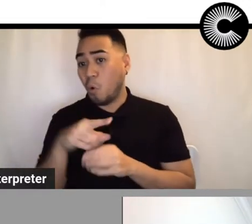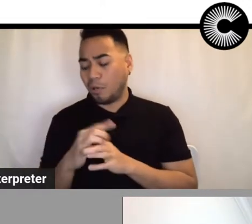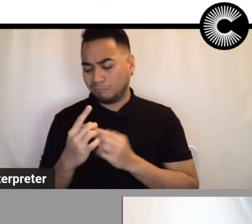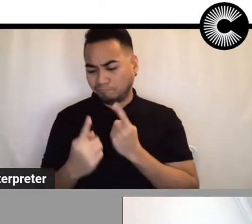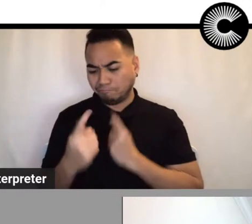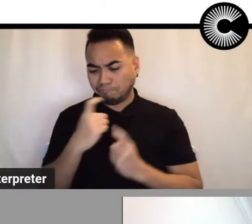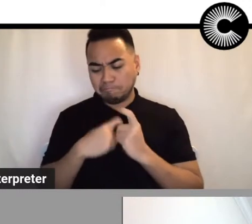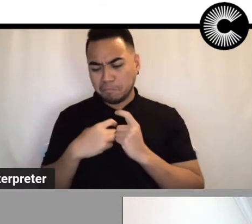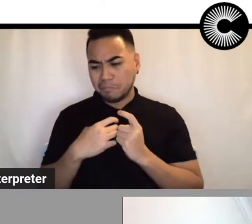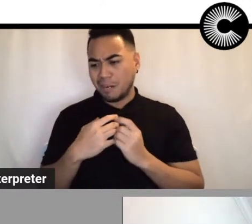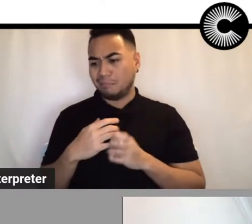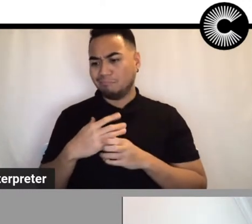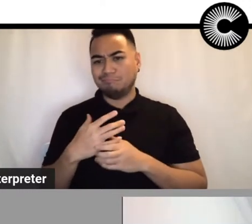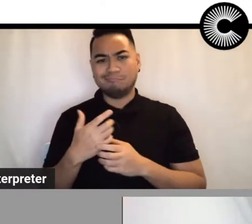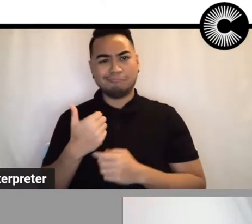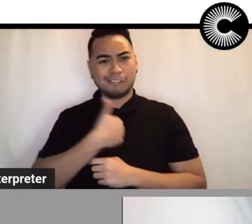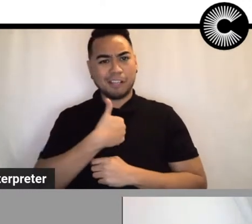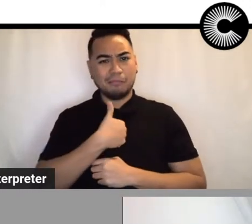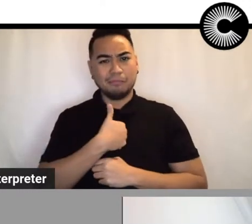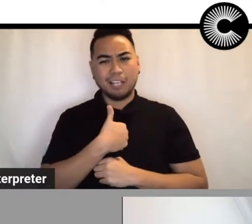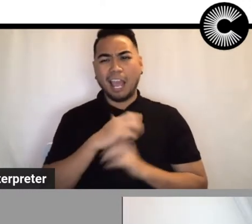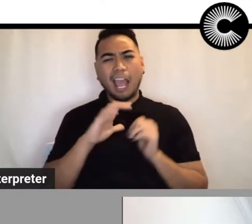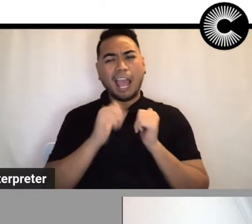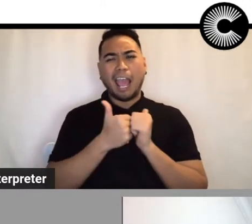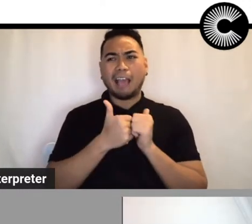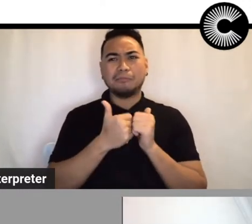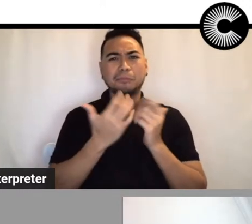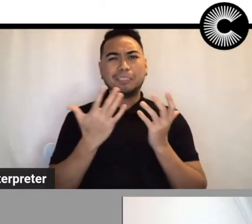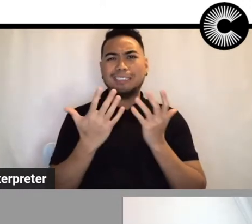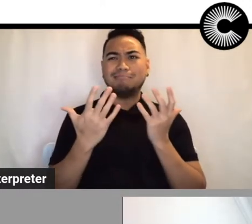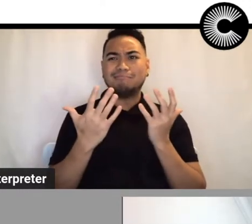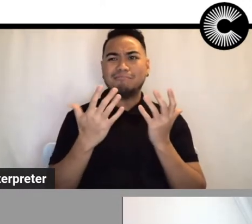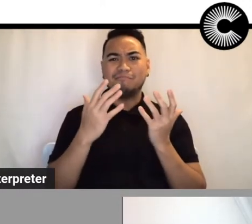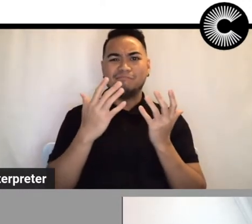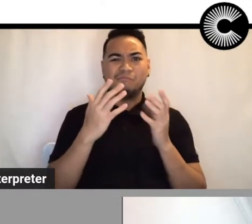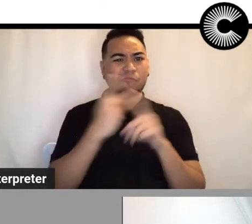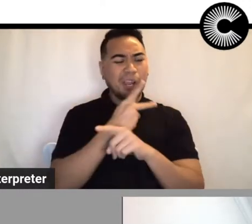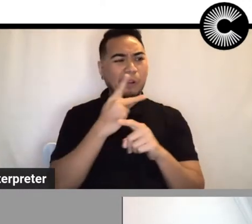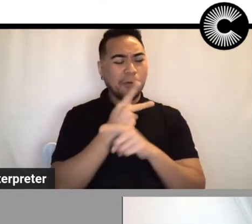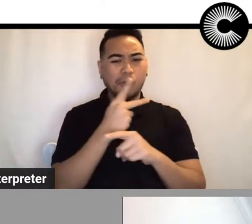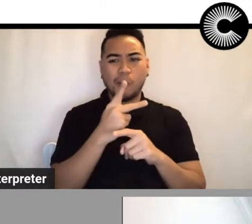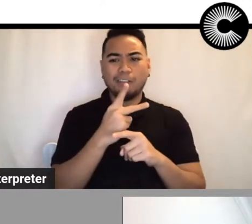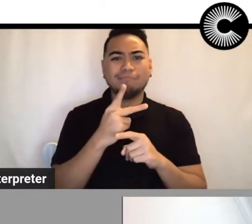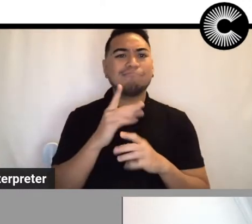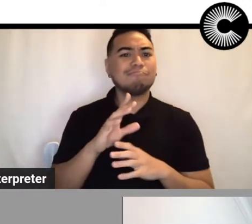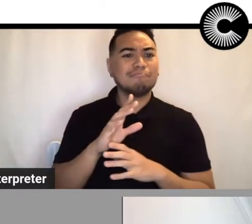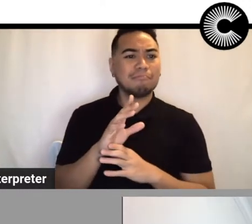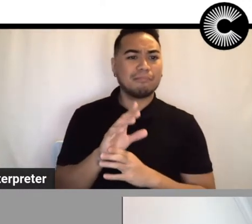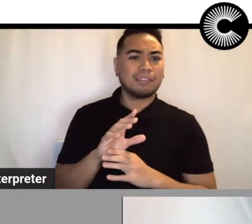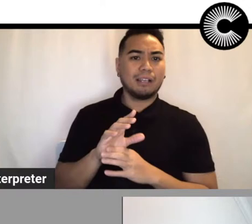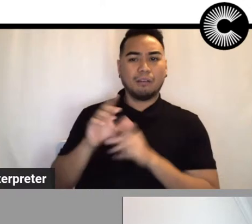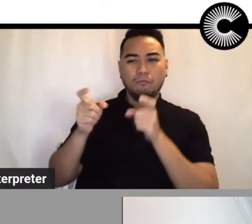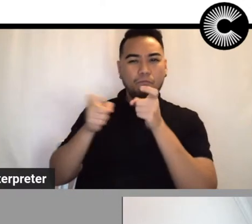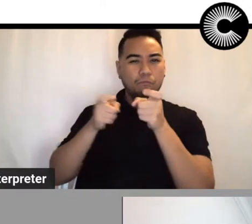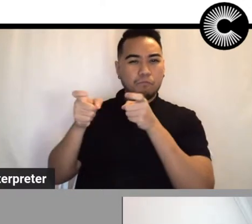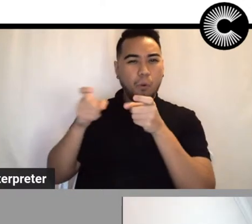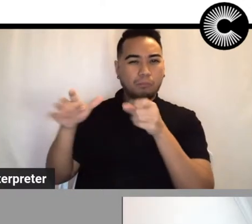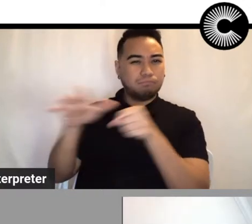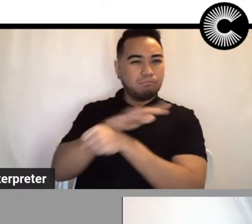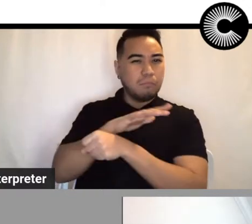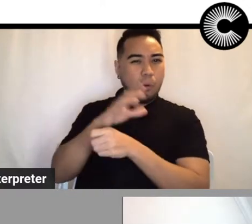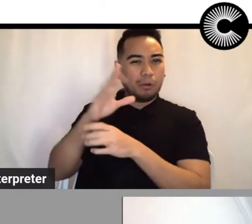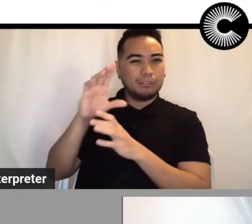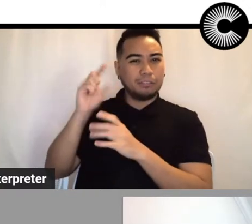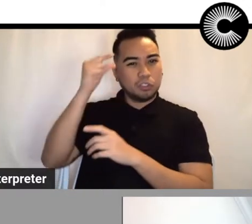sense of the moment we are in, where authoritarianism is in the streets and on the ballot, progressive Democrats